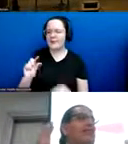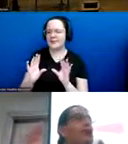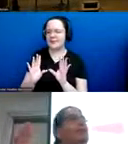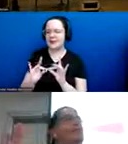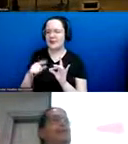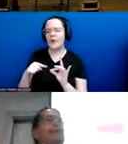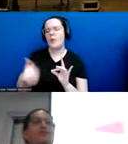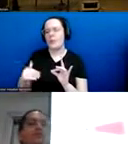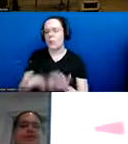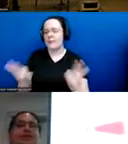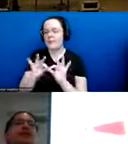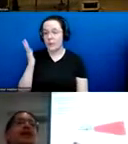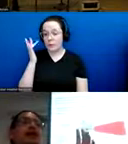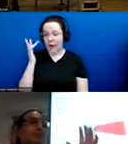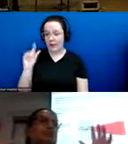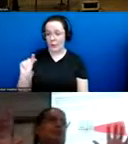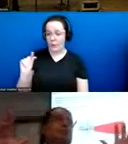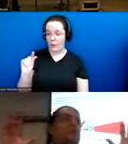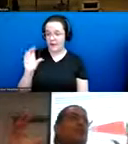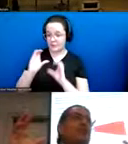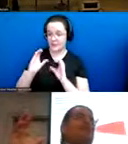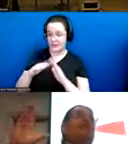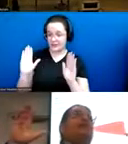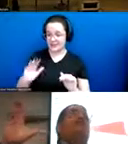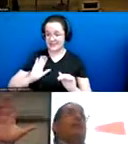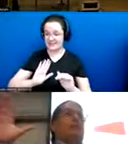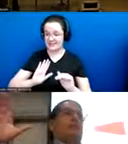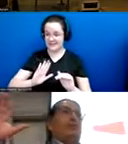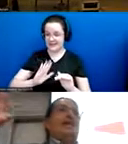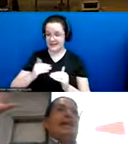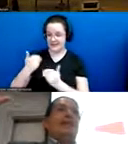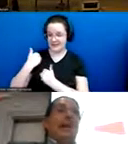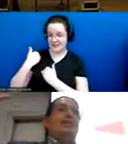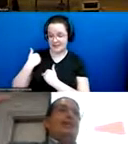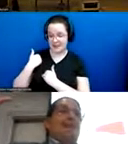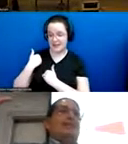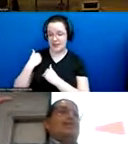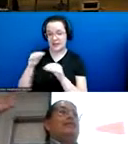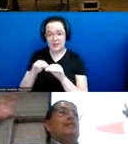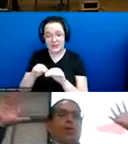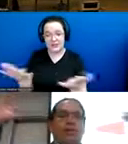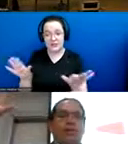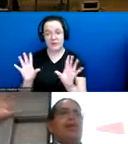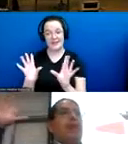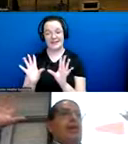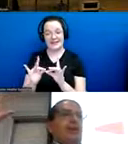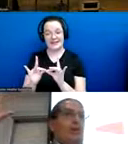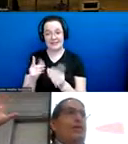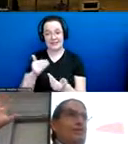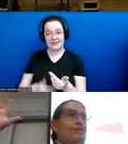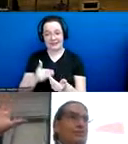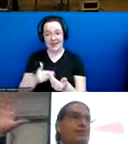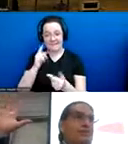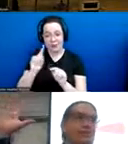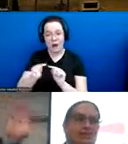of these quantum communication systems is going to be to distribute entangled states over longer and